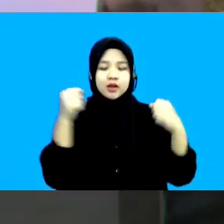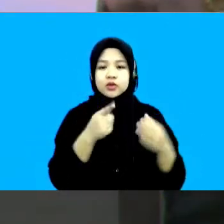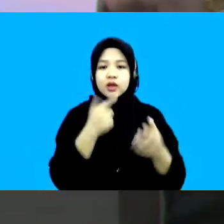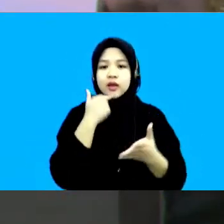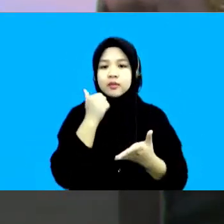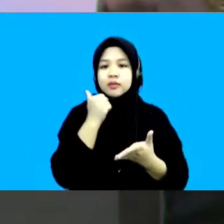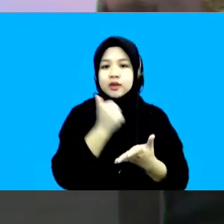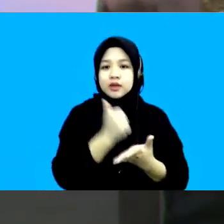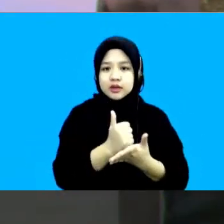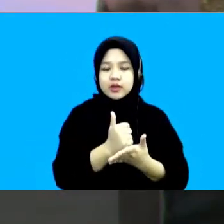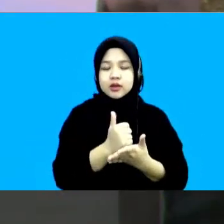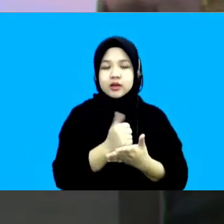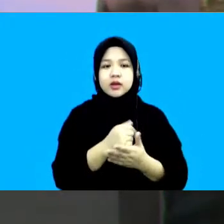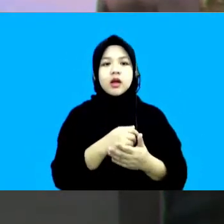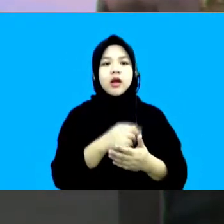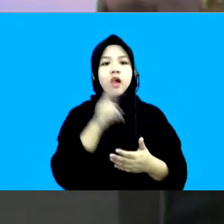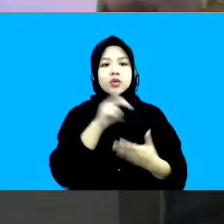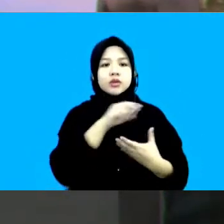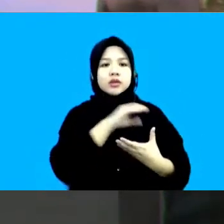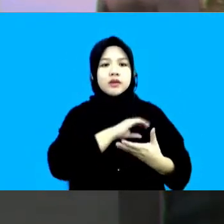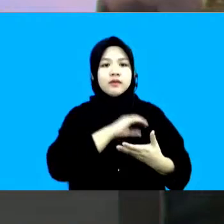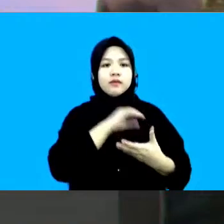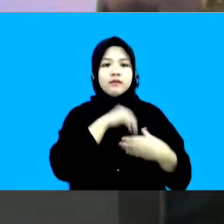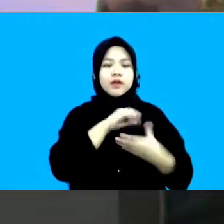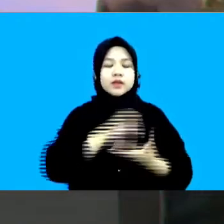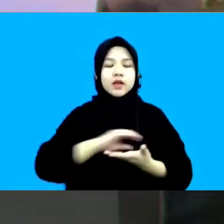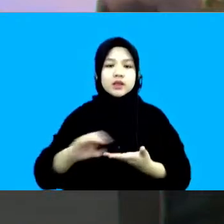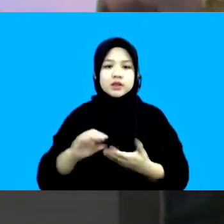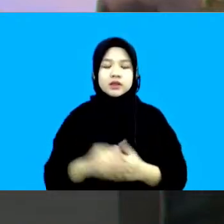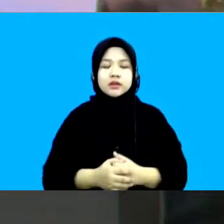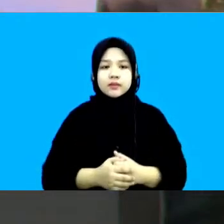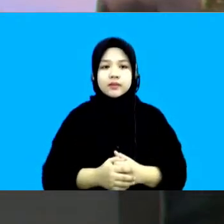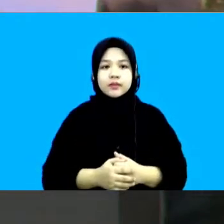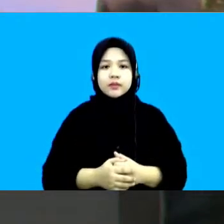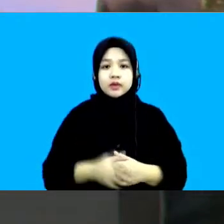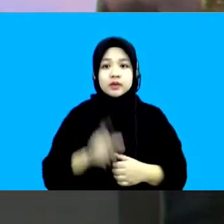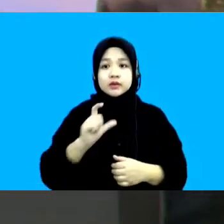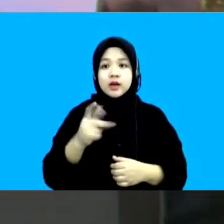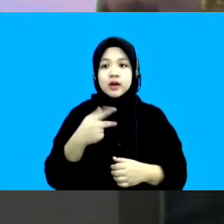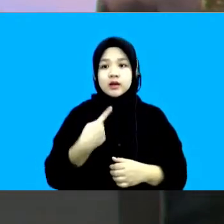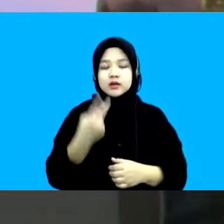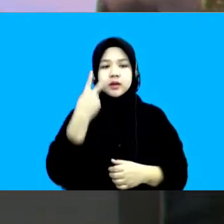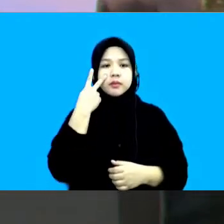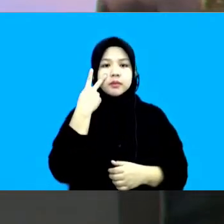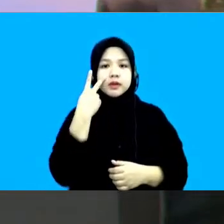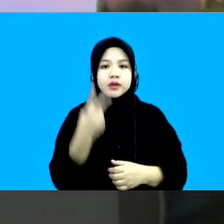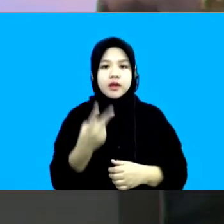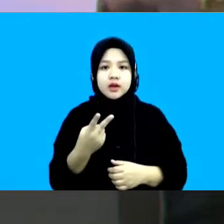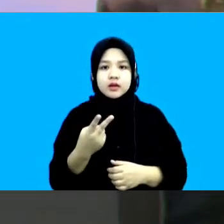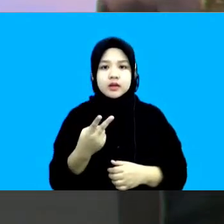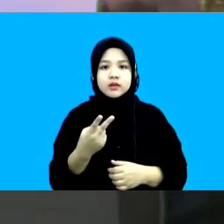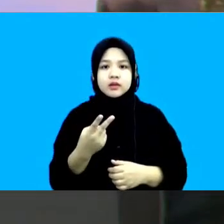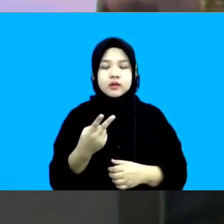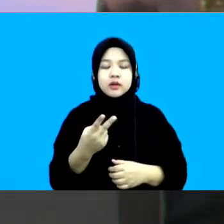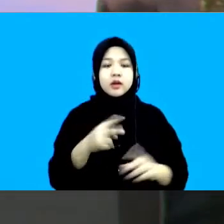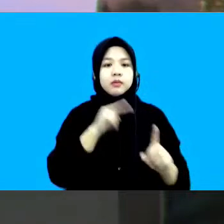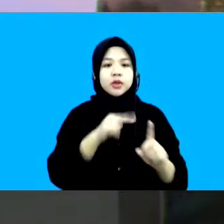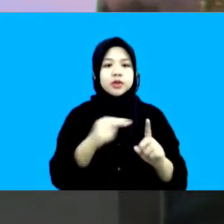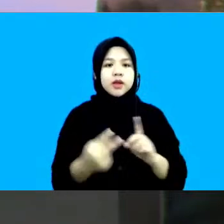sectors. Yeah. If you are a sort of like working in a fixed salary, then probably you could continue